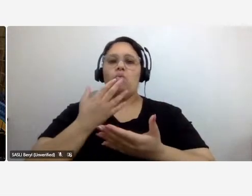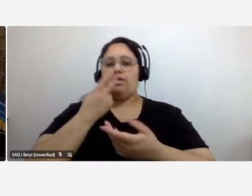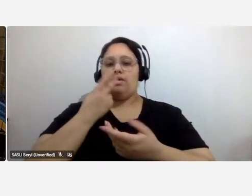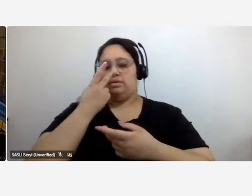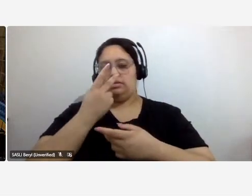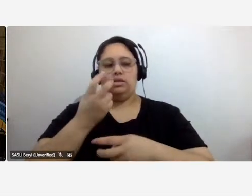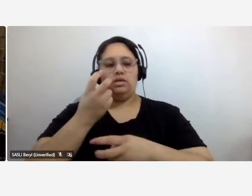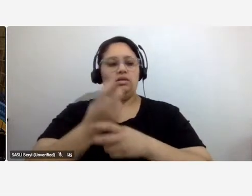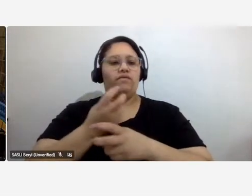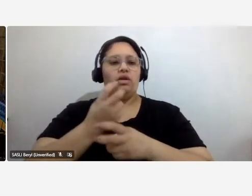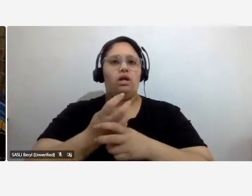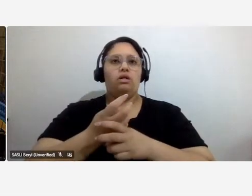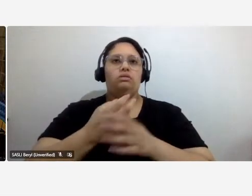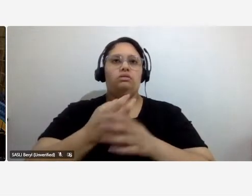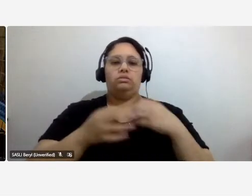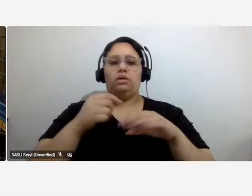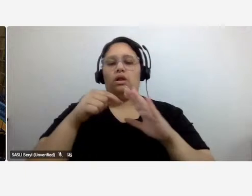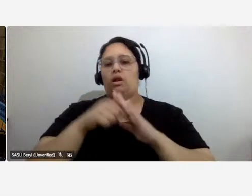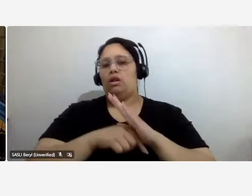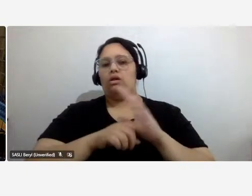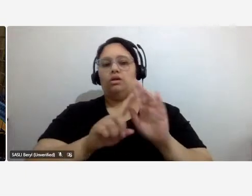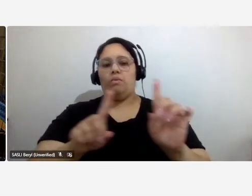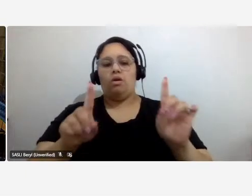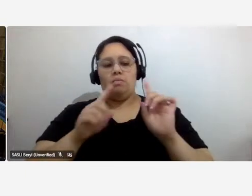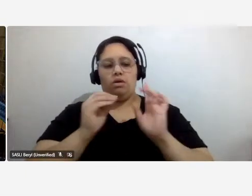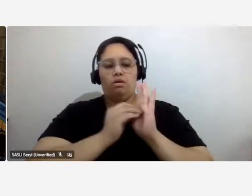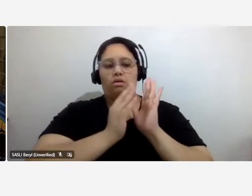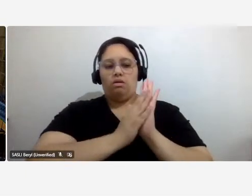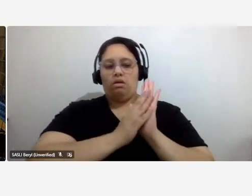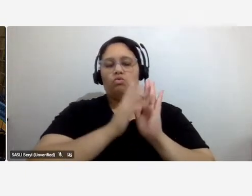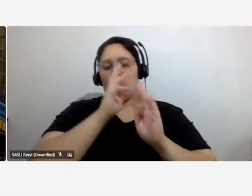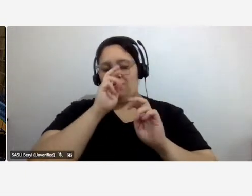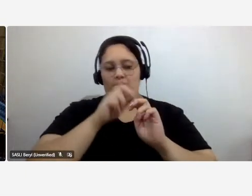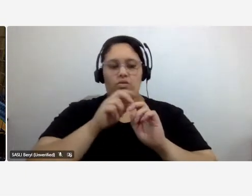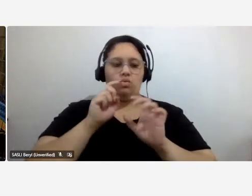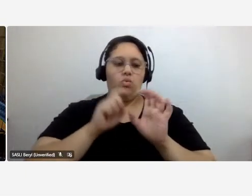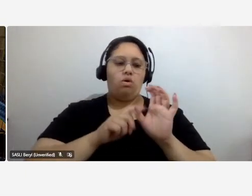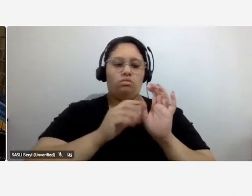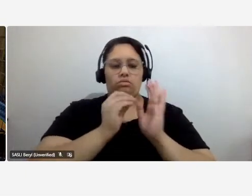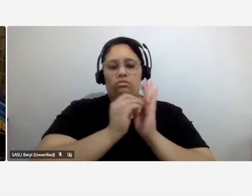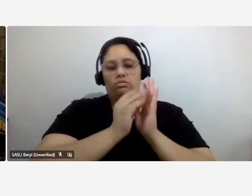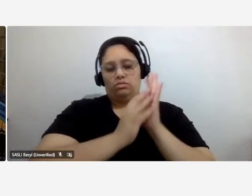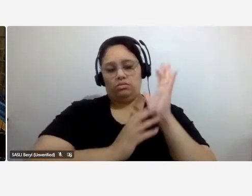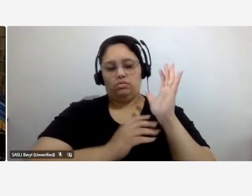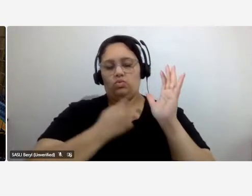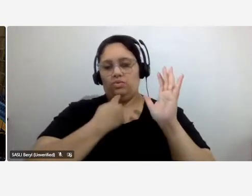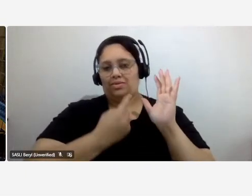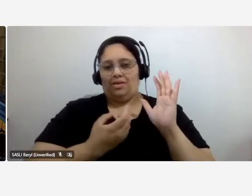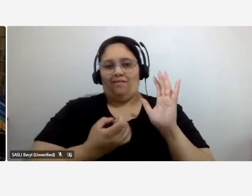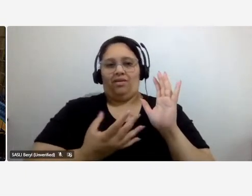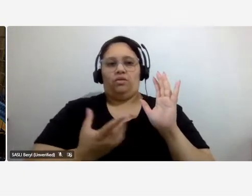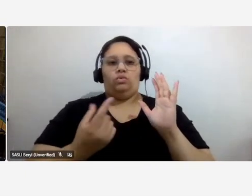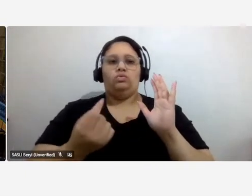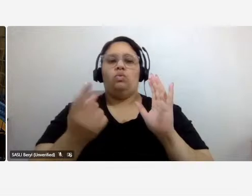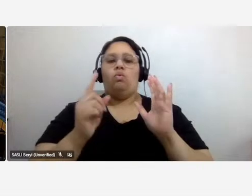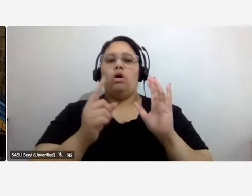hardline quantifiable department. You need to quantify what you save, what nearly put